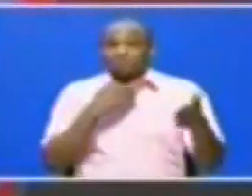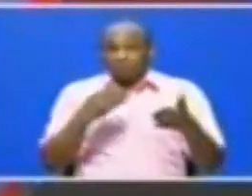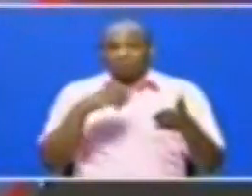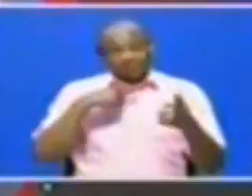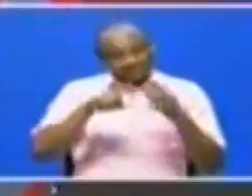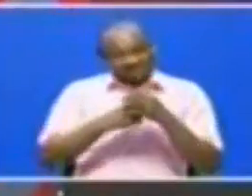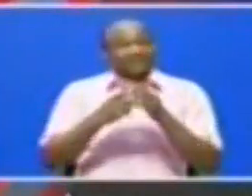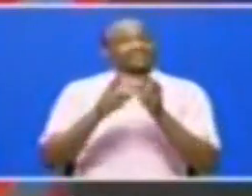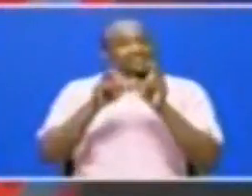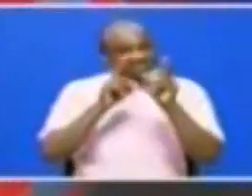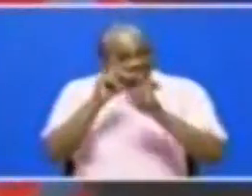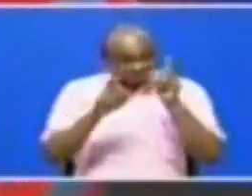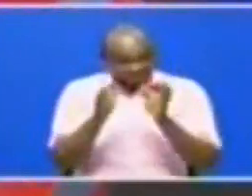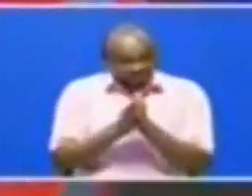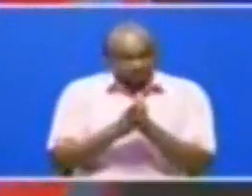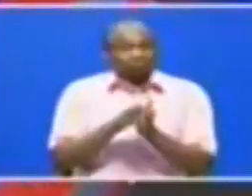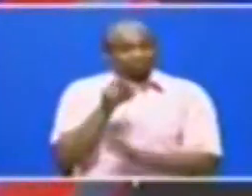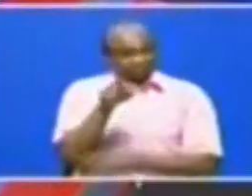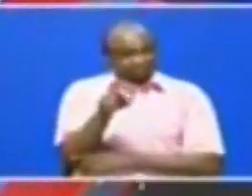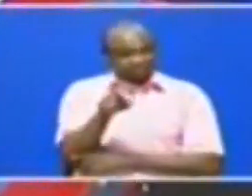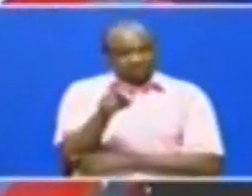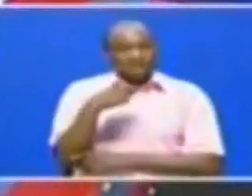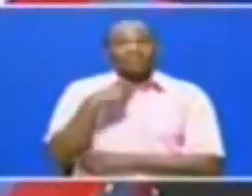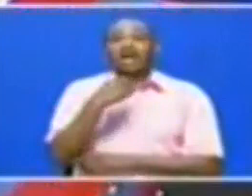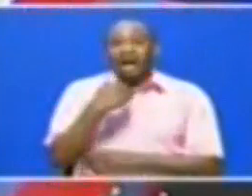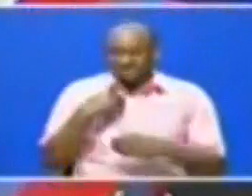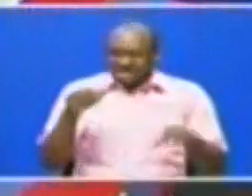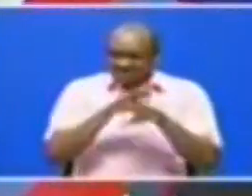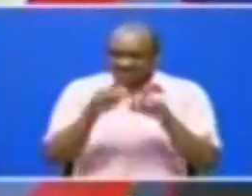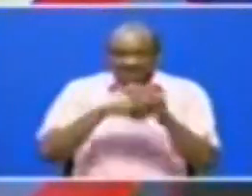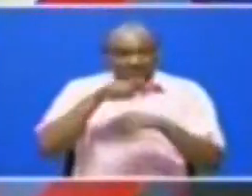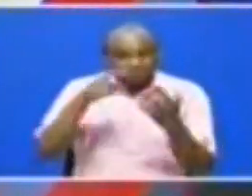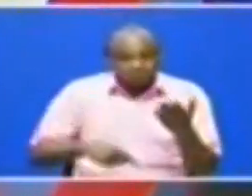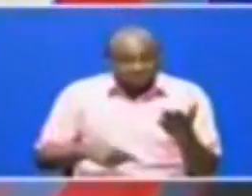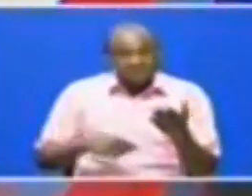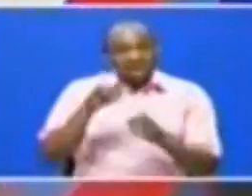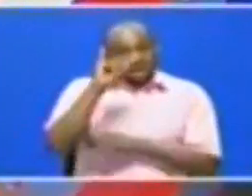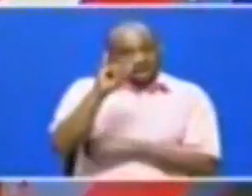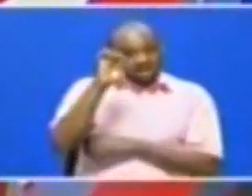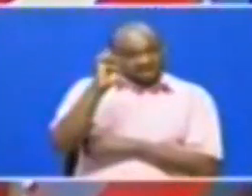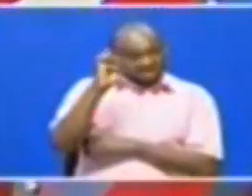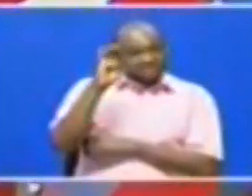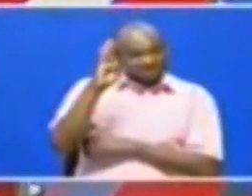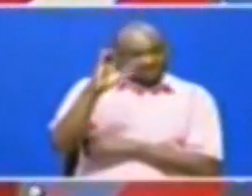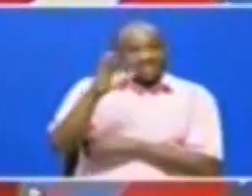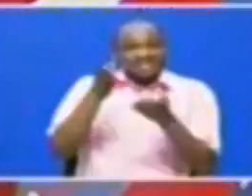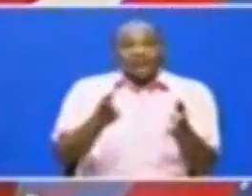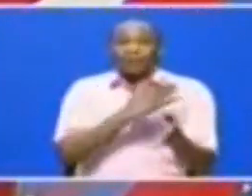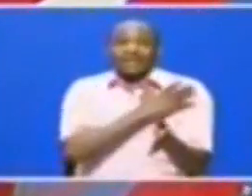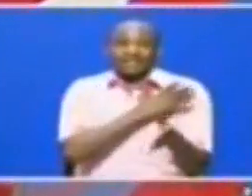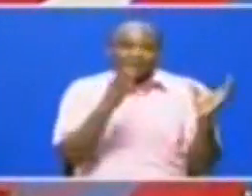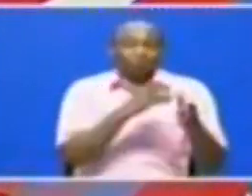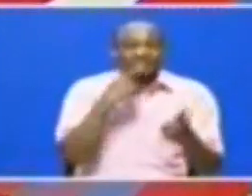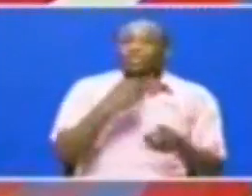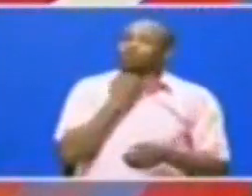to our interview, of course, the basis of our interview tonight, we'll have everything to do with IEBC at a time when NASA says it doesn't want